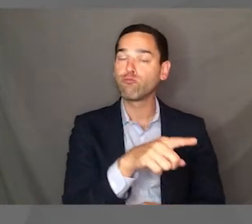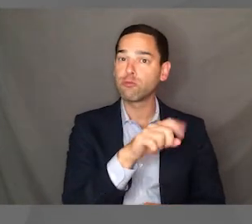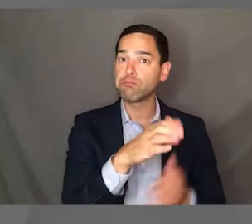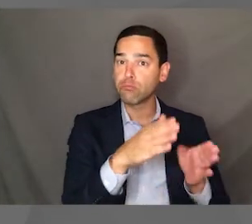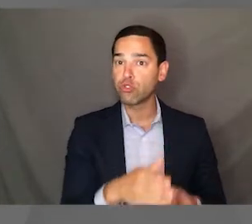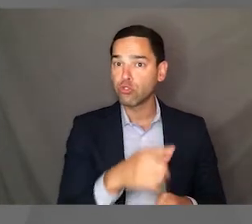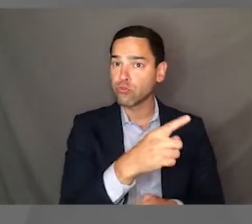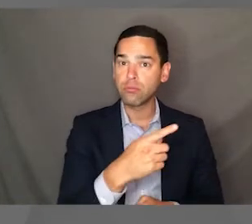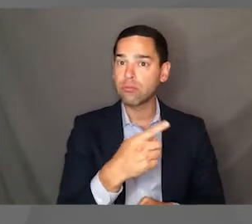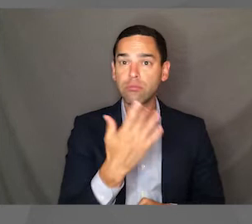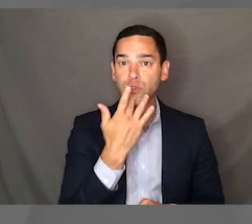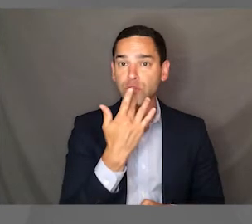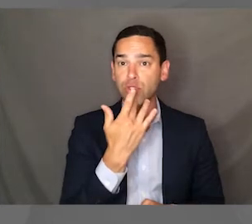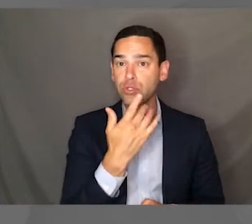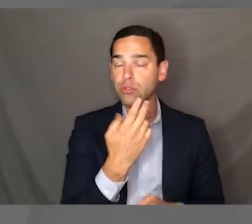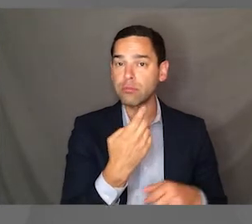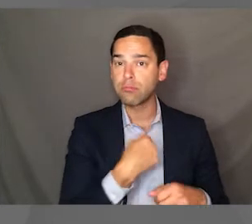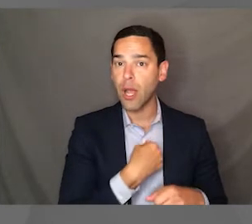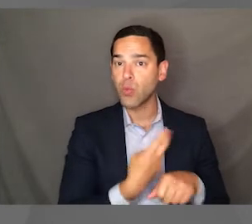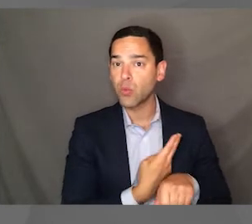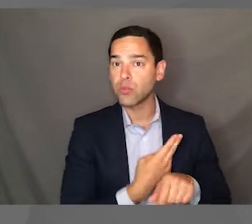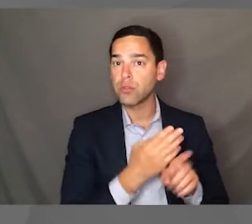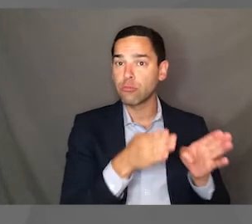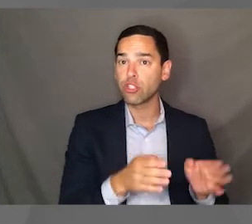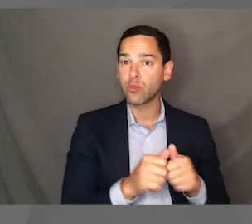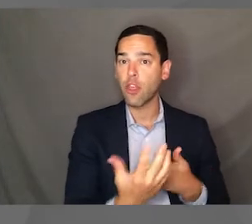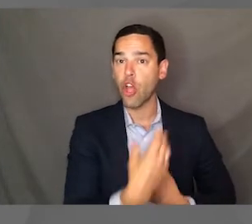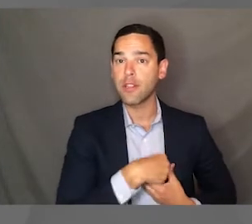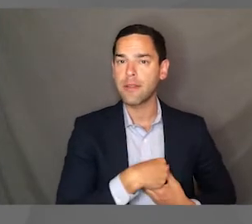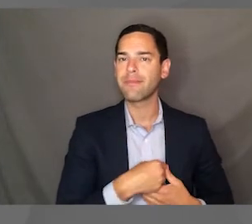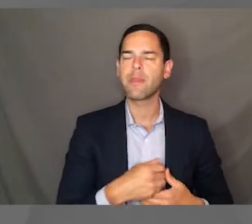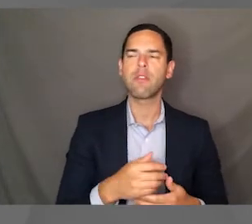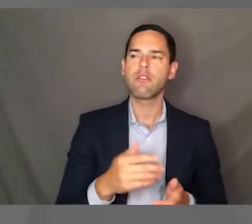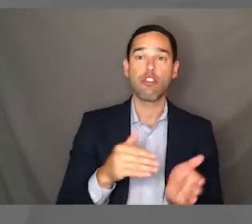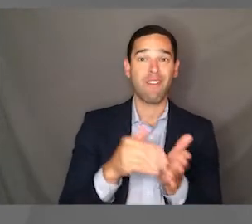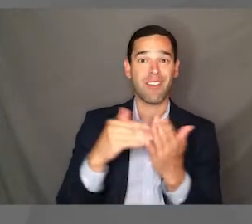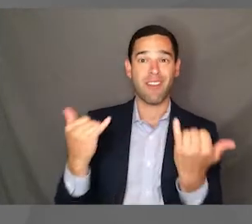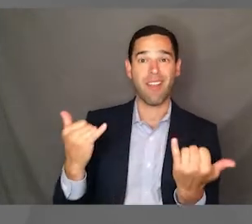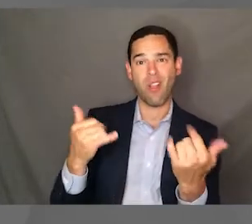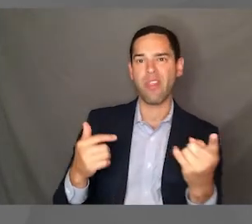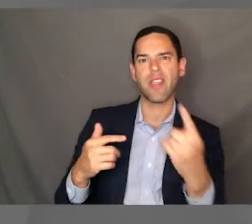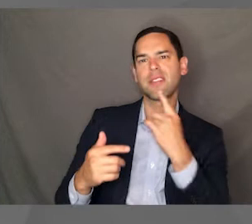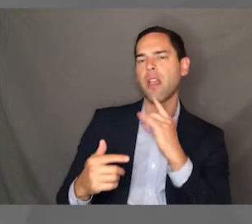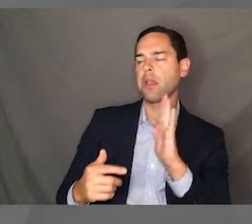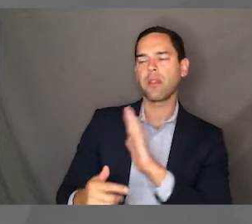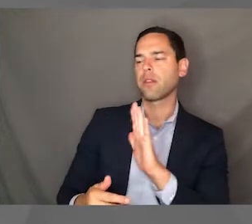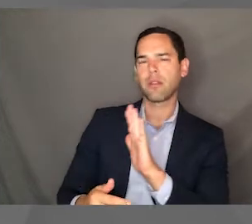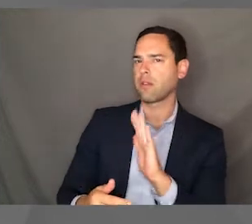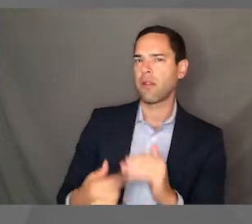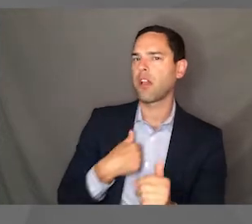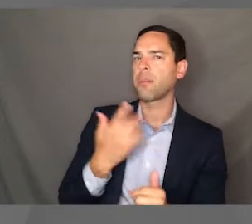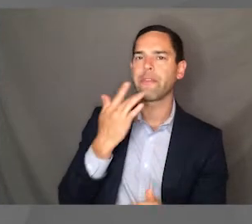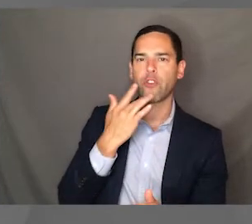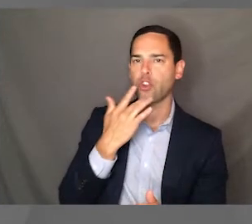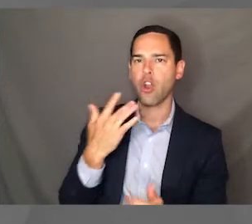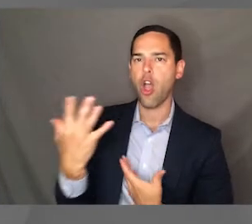be referred as person with autism? In many cases, they would come back and say, I want to be known